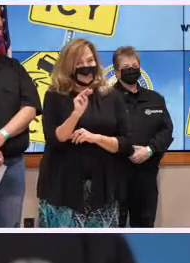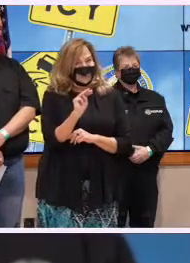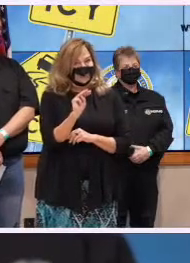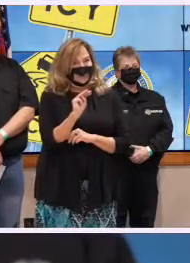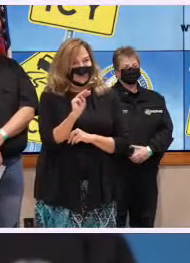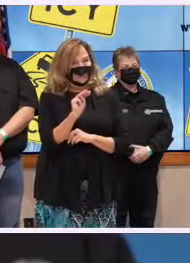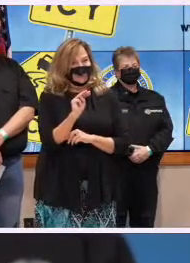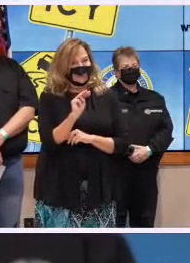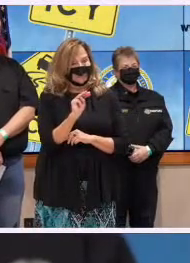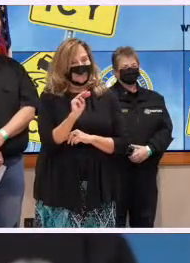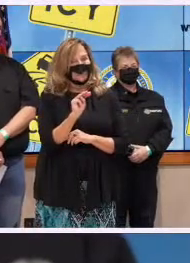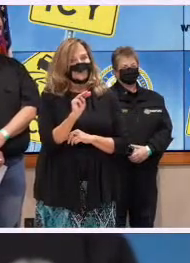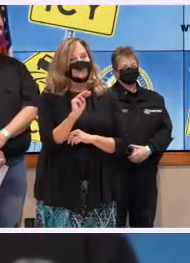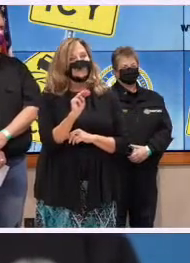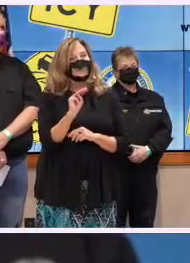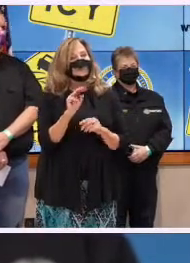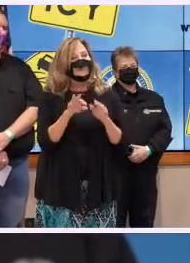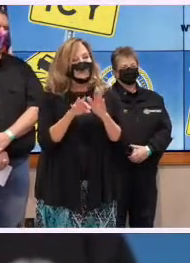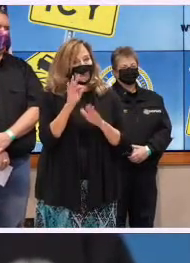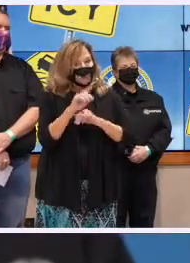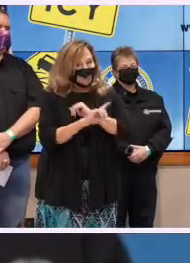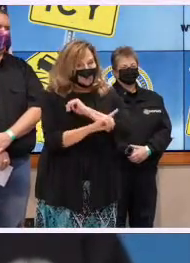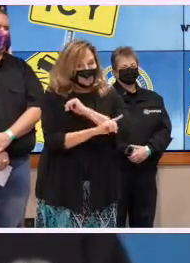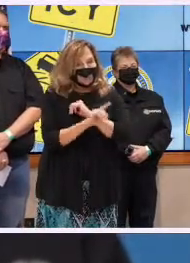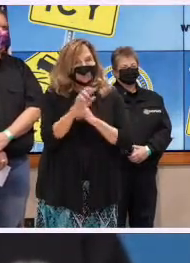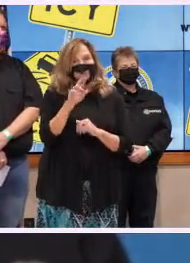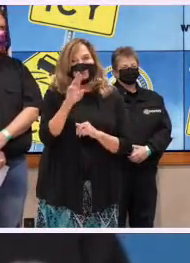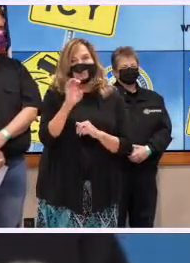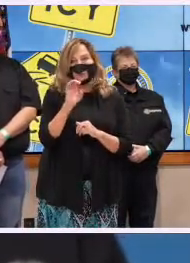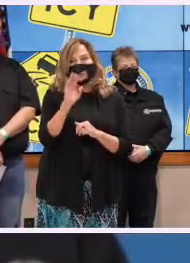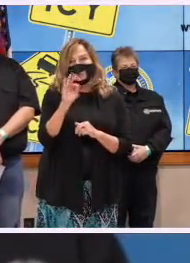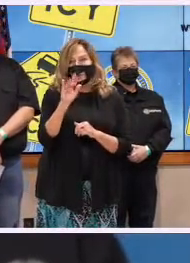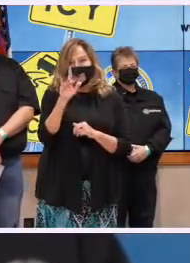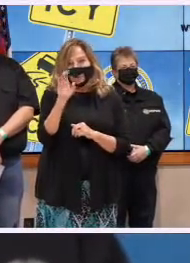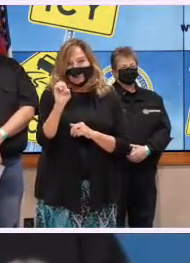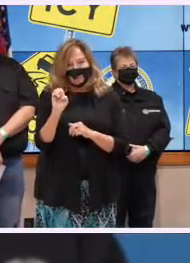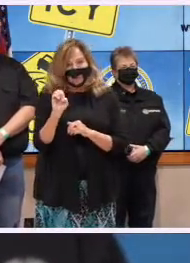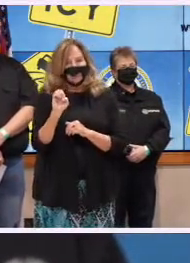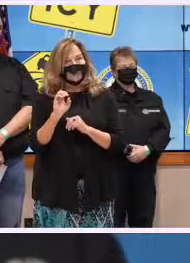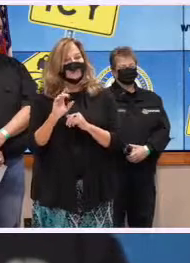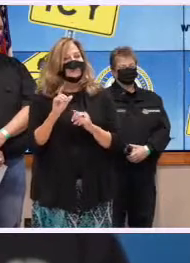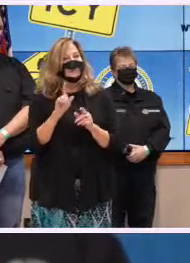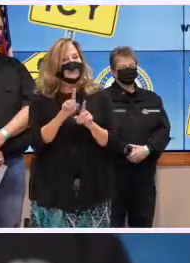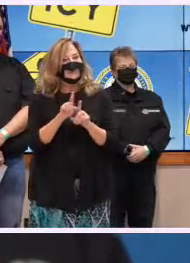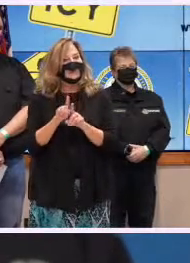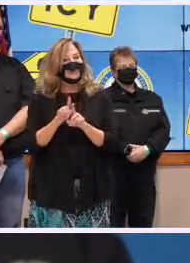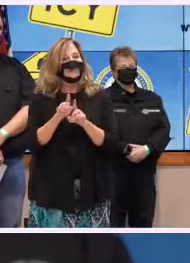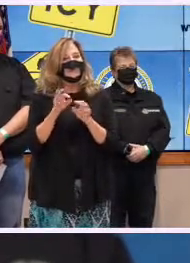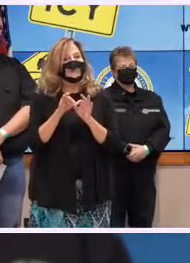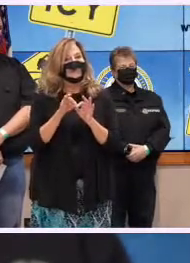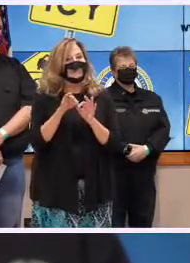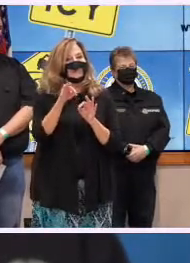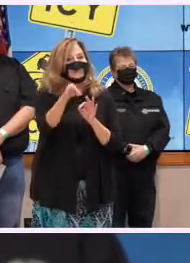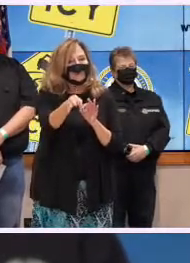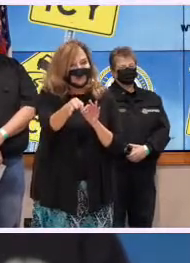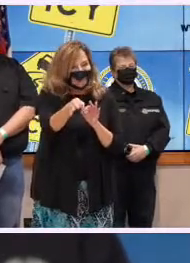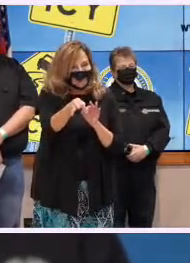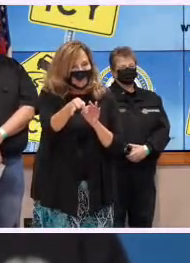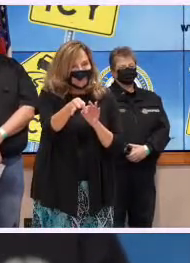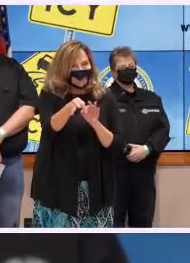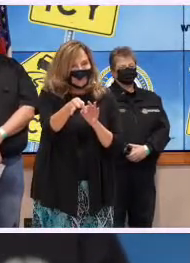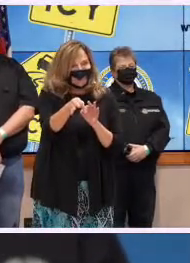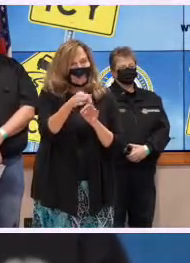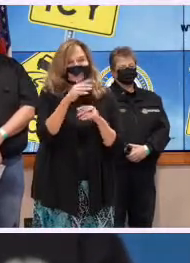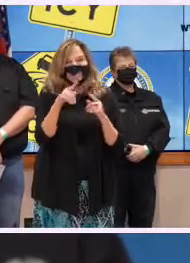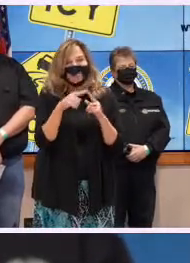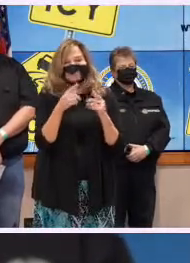collection will be delayed due to winter weather currently affecting the city. And then we will move very